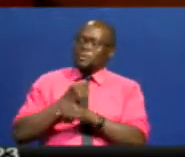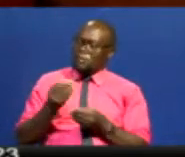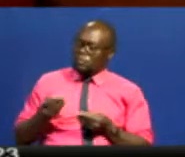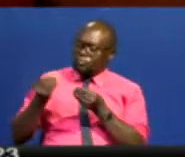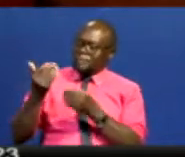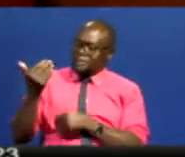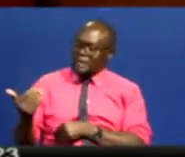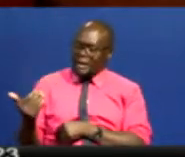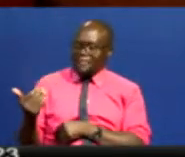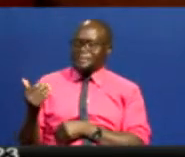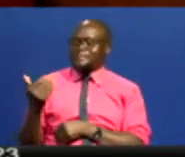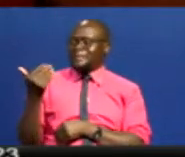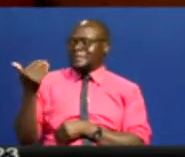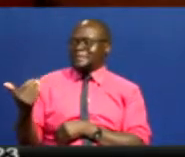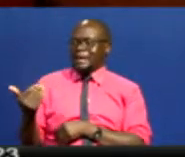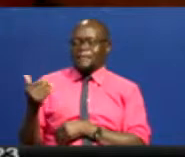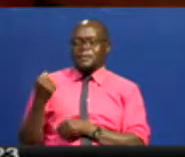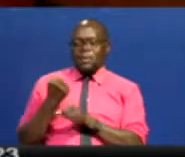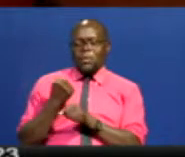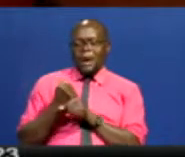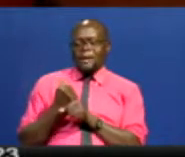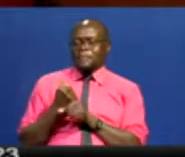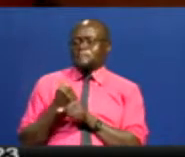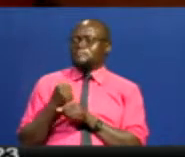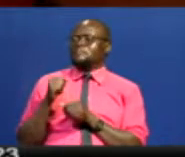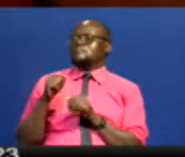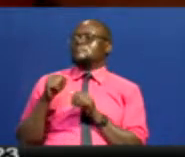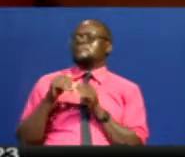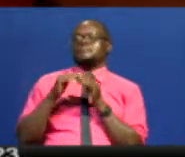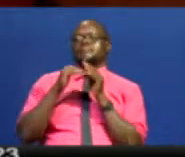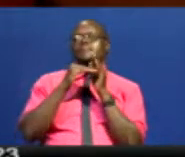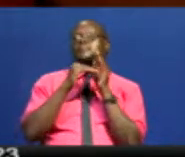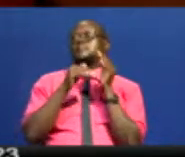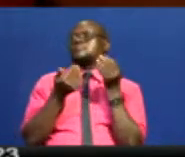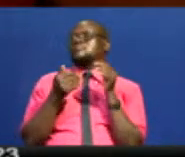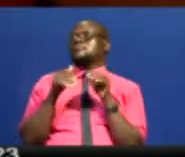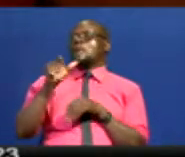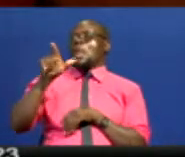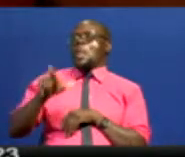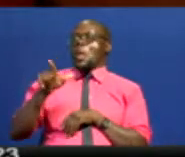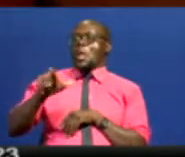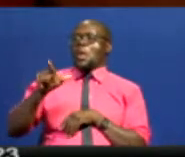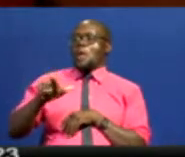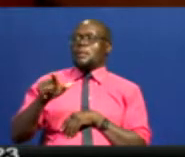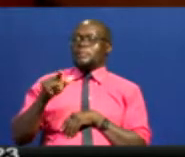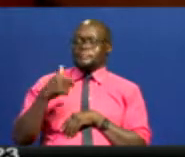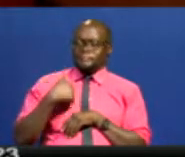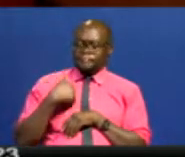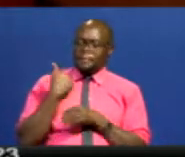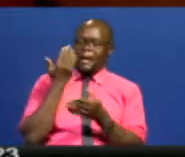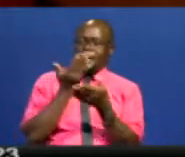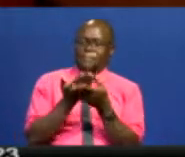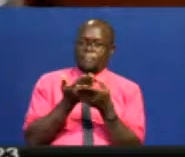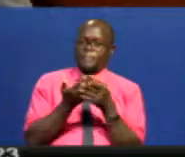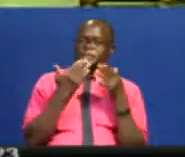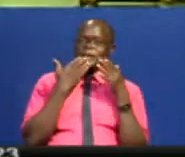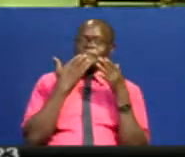child, the child's performance might be affected. With these few remarks, I beg to move. Thank